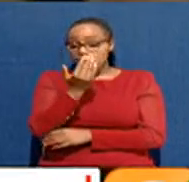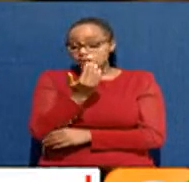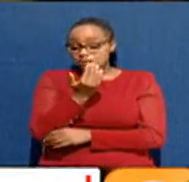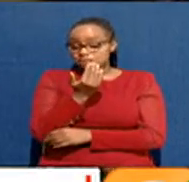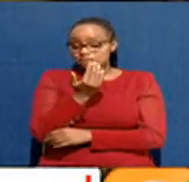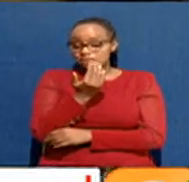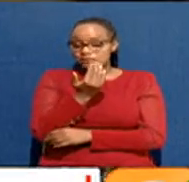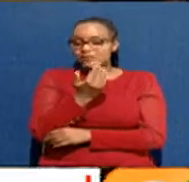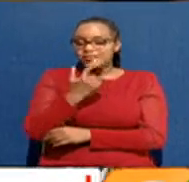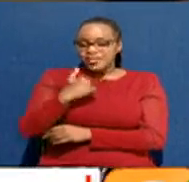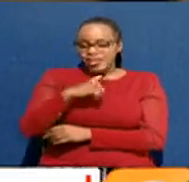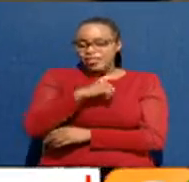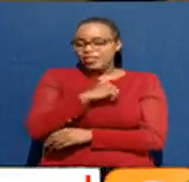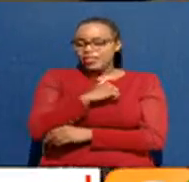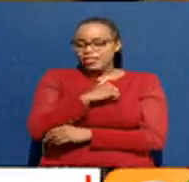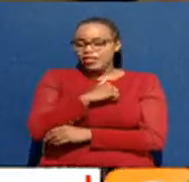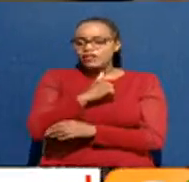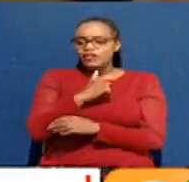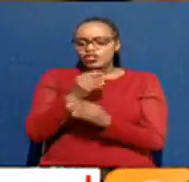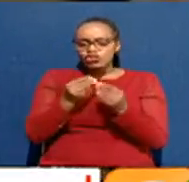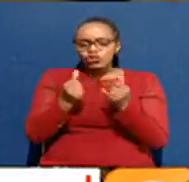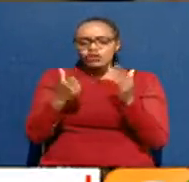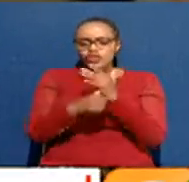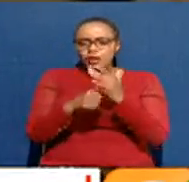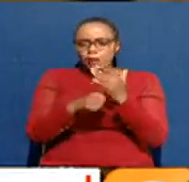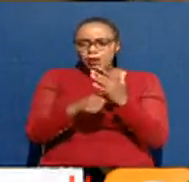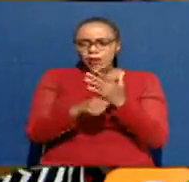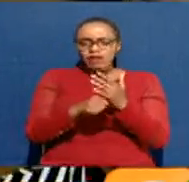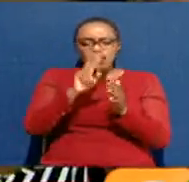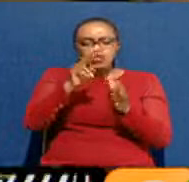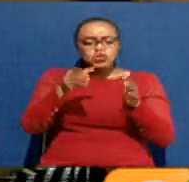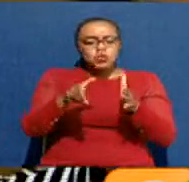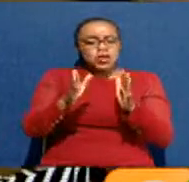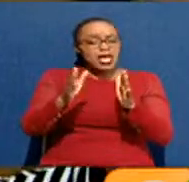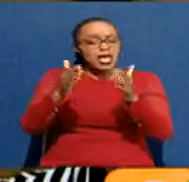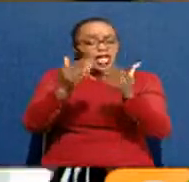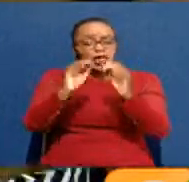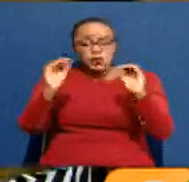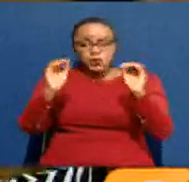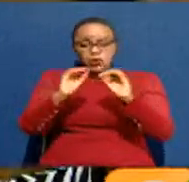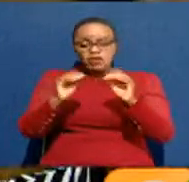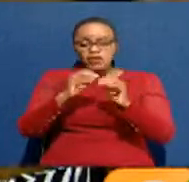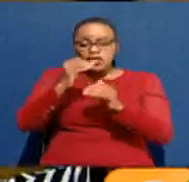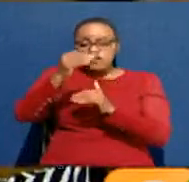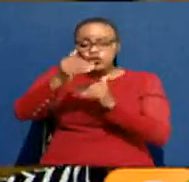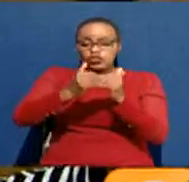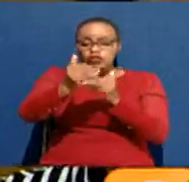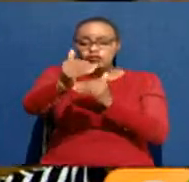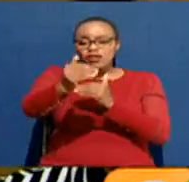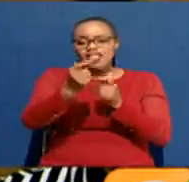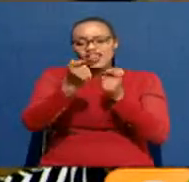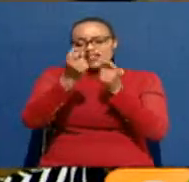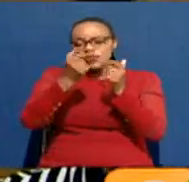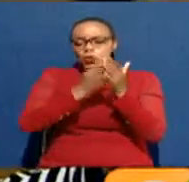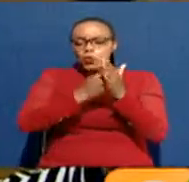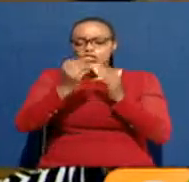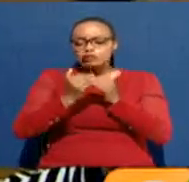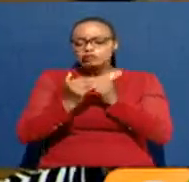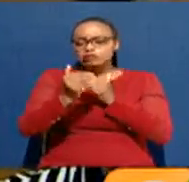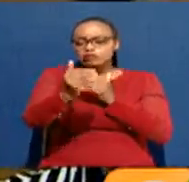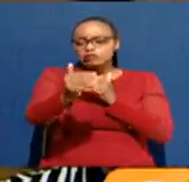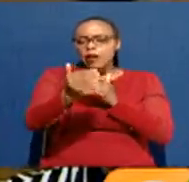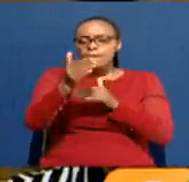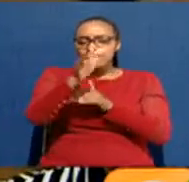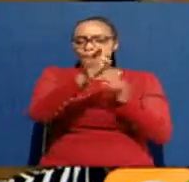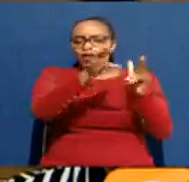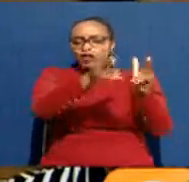because we will solve this problem. There are no two ways about it. So in the coming days, a few weeks, we'll be back